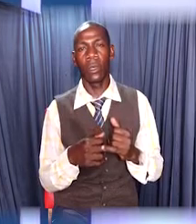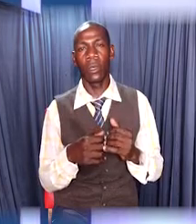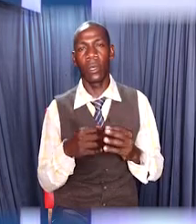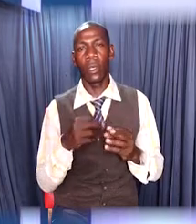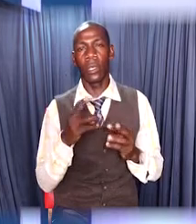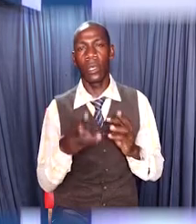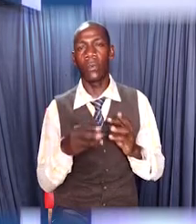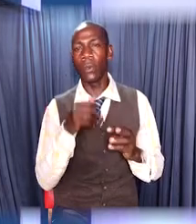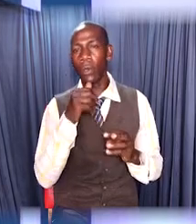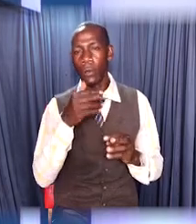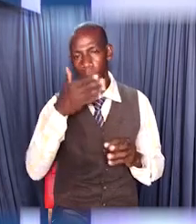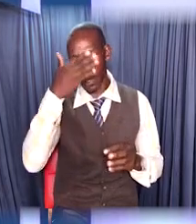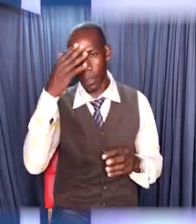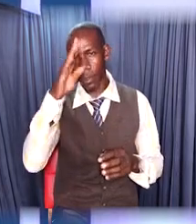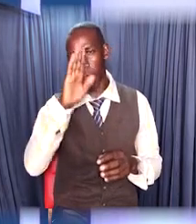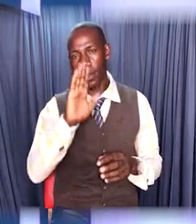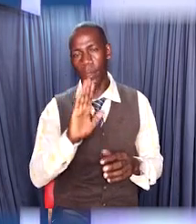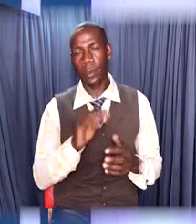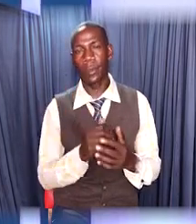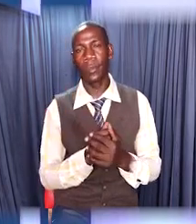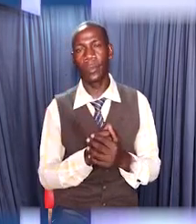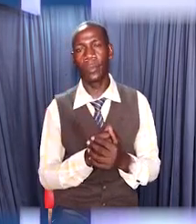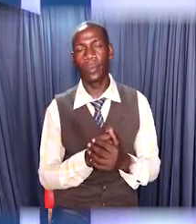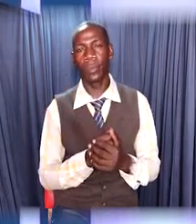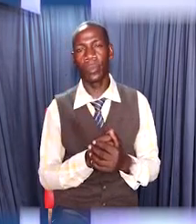Musipo sahau Mungu. If you don't forget God.